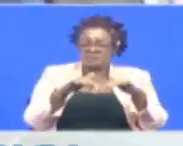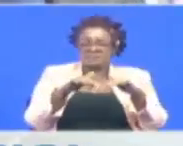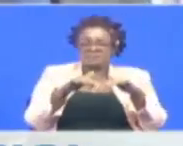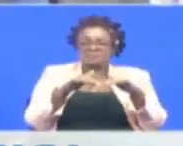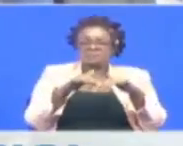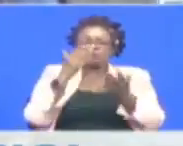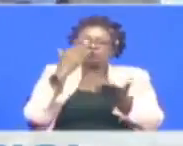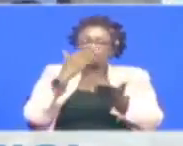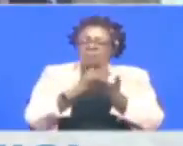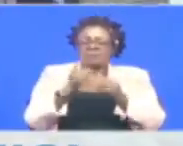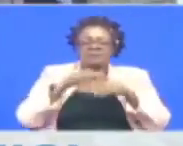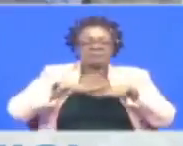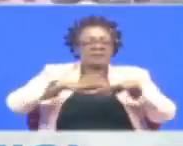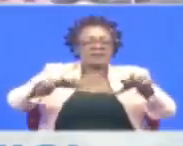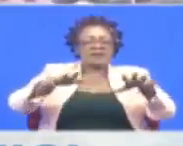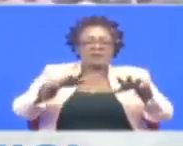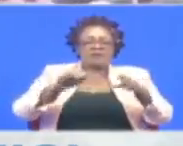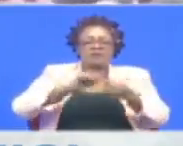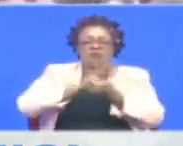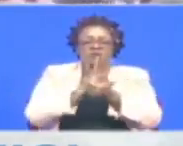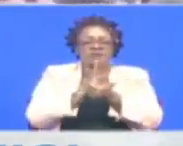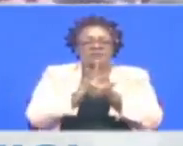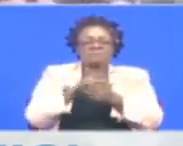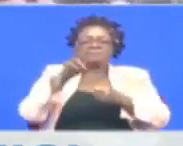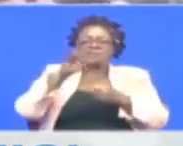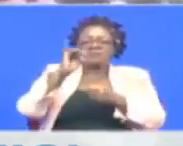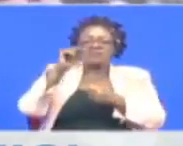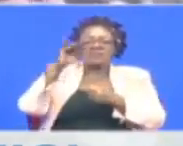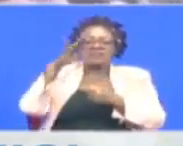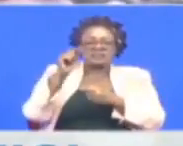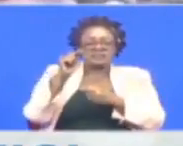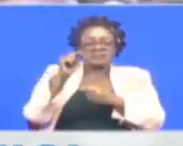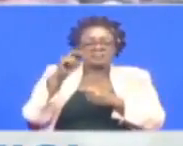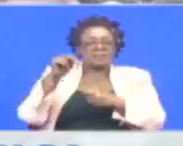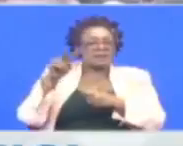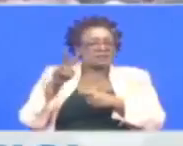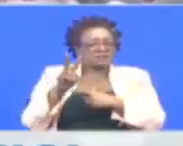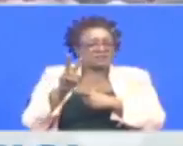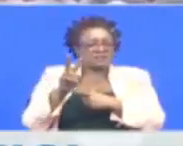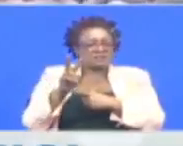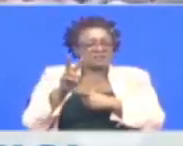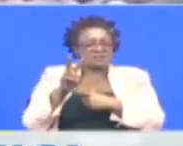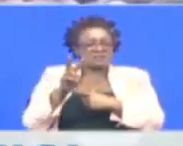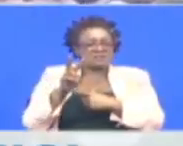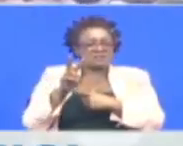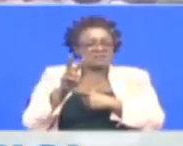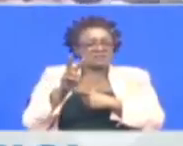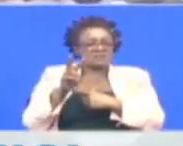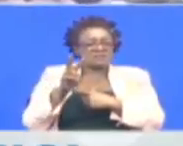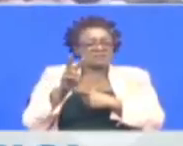of COVID-19 virus. Vincent Odur, NTV. Ya Wakenya, tukianza na wale.